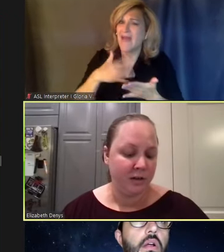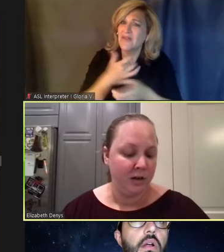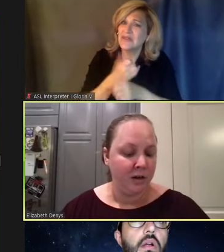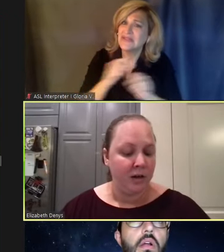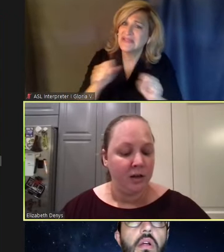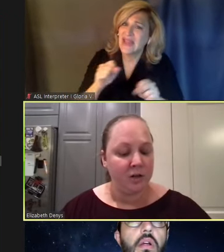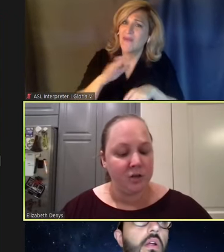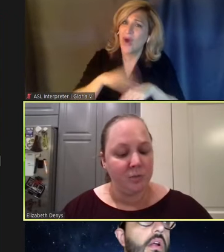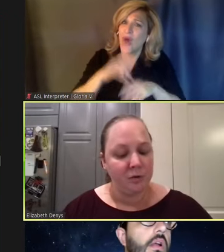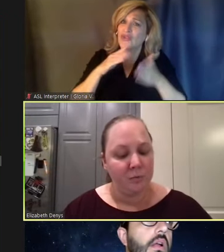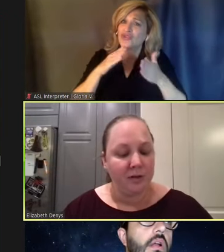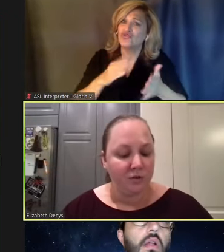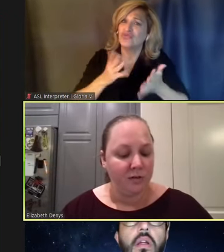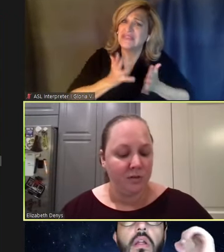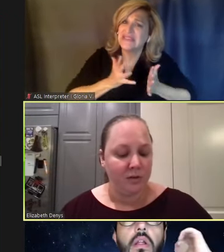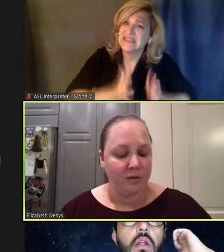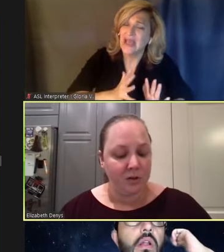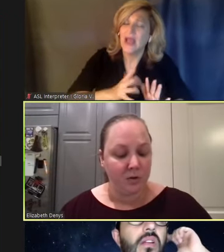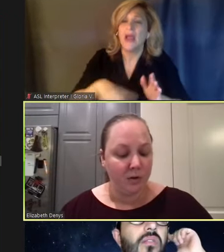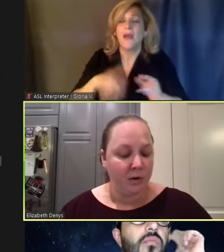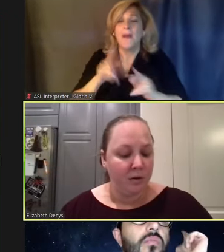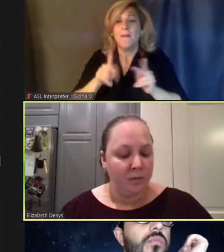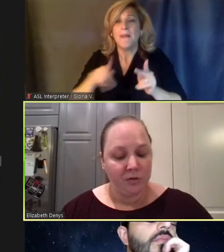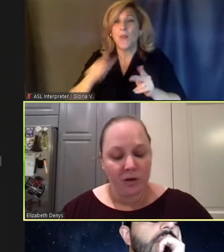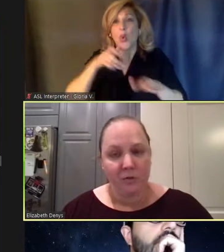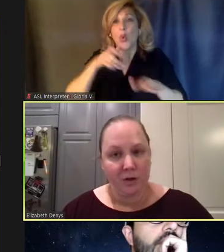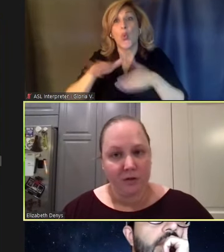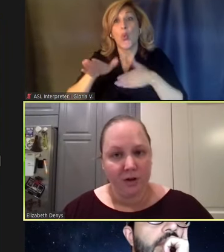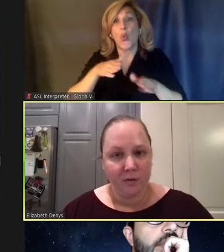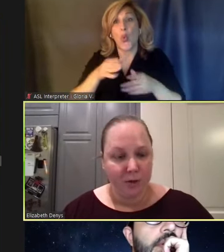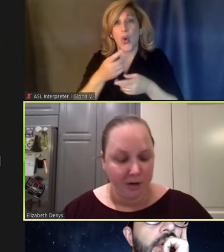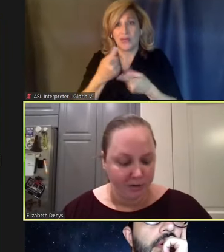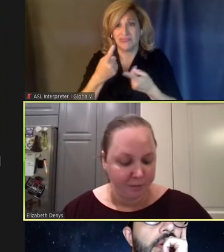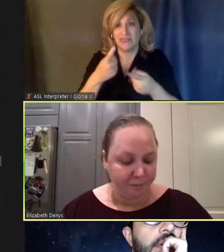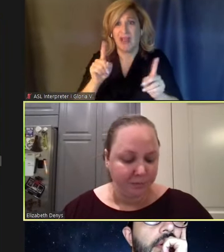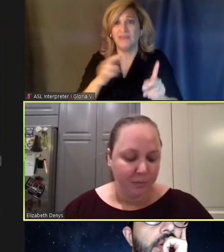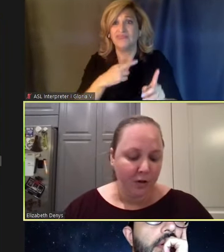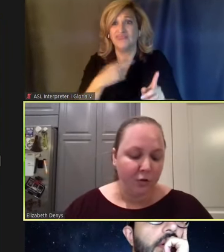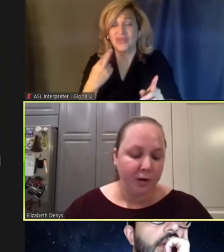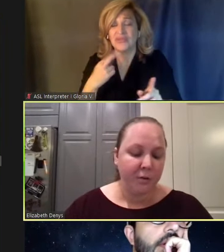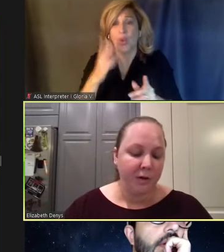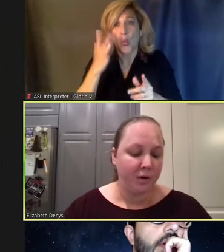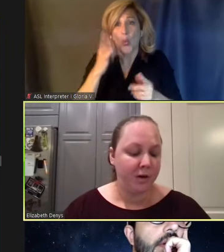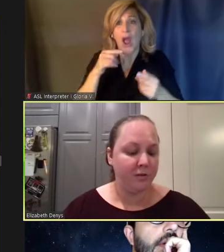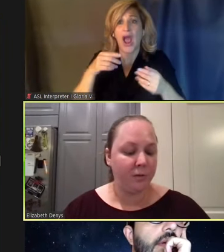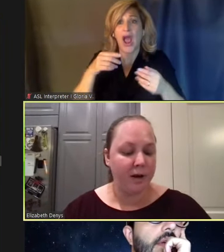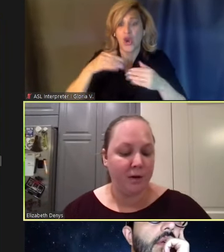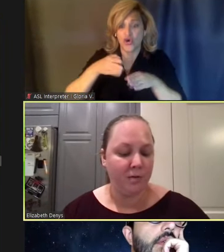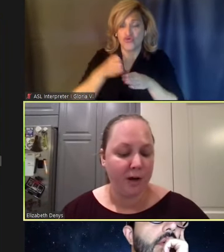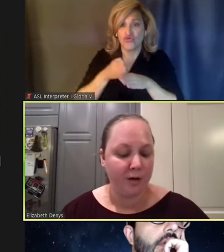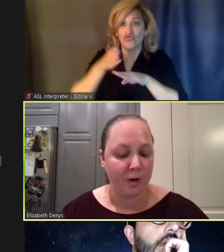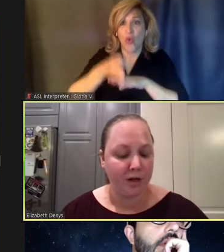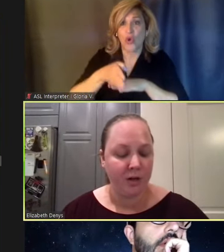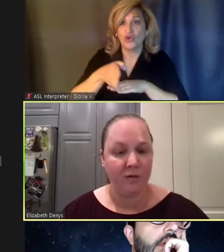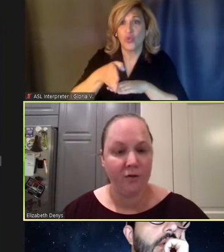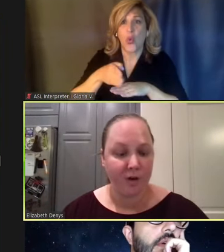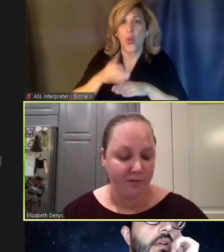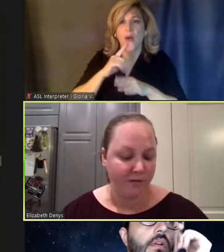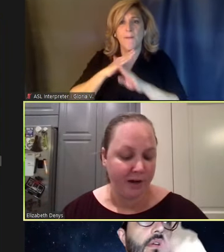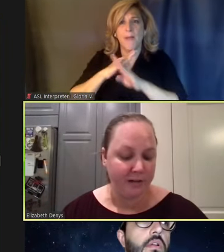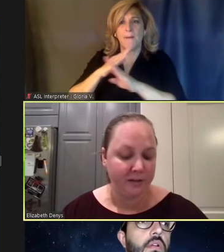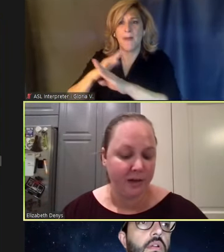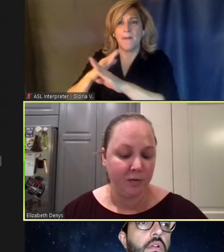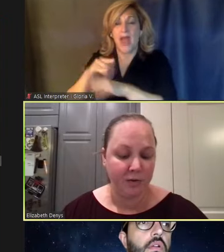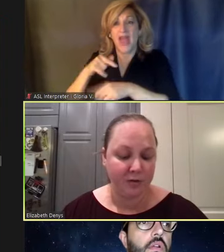streets. Congestion puts pedestrians at risk too, because crosswalks are often blocked. 2021 has already been a record-breaking year for